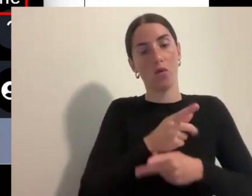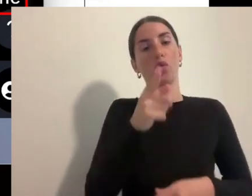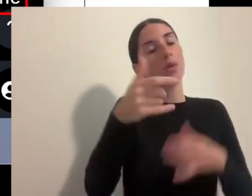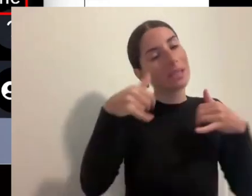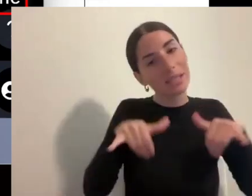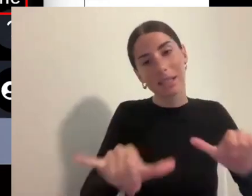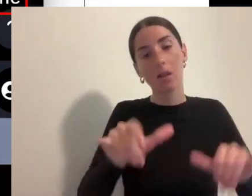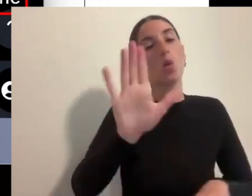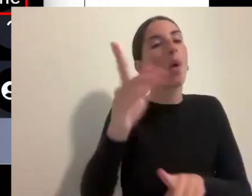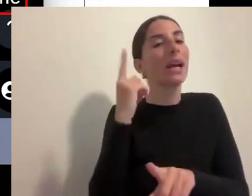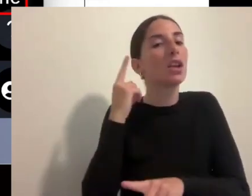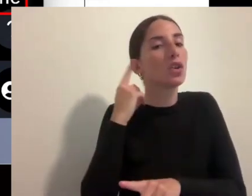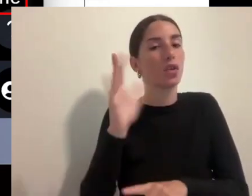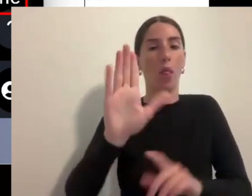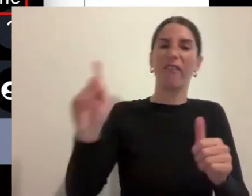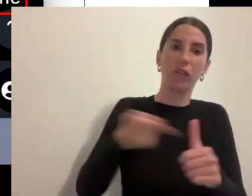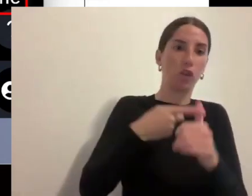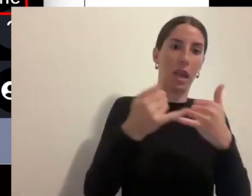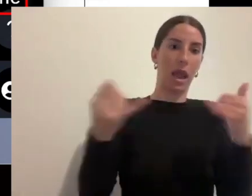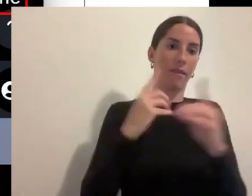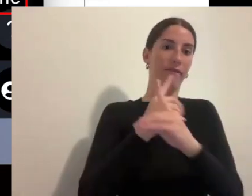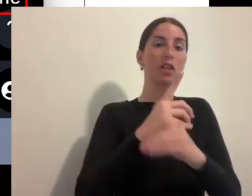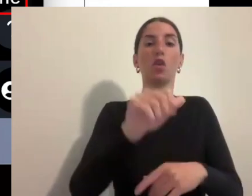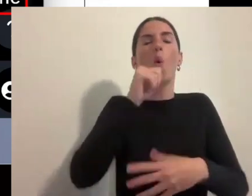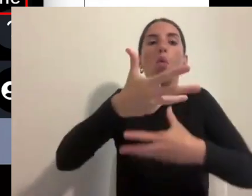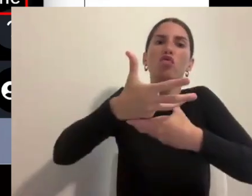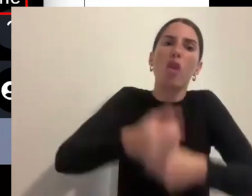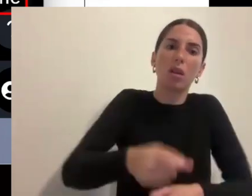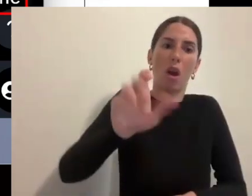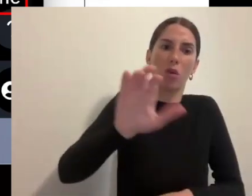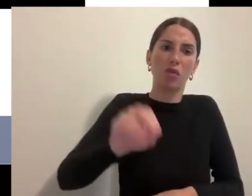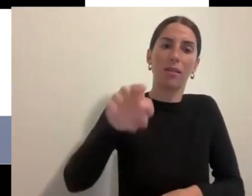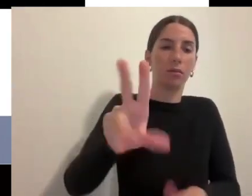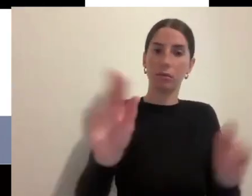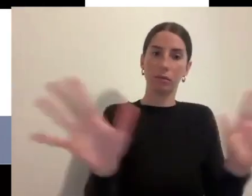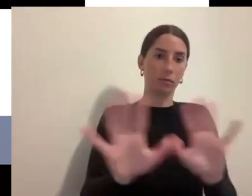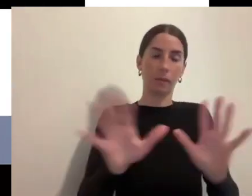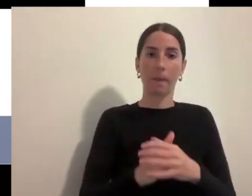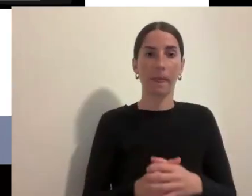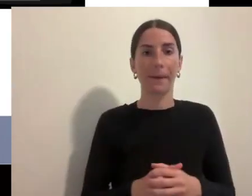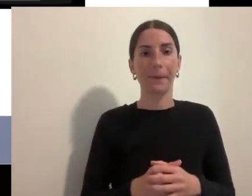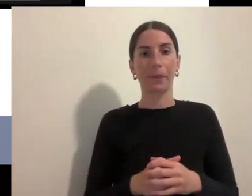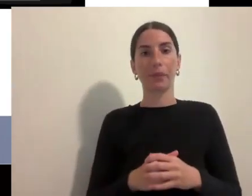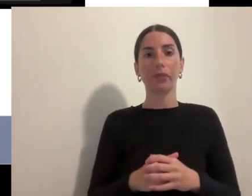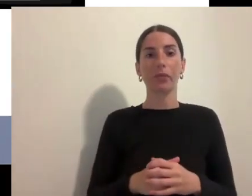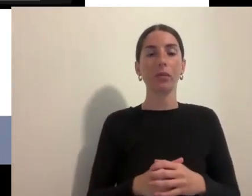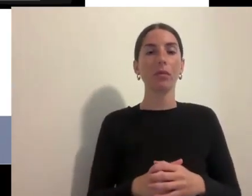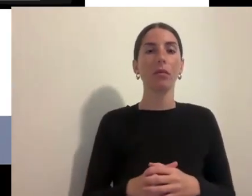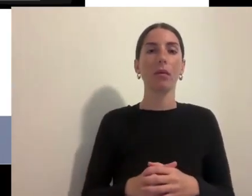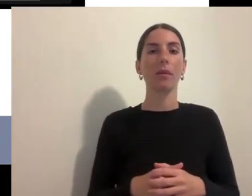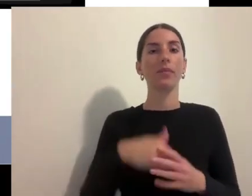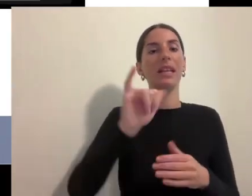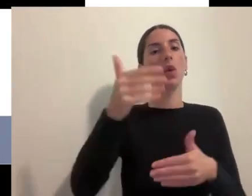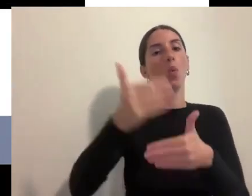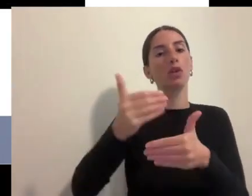your ears are the first line of defense. Don't trust this 100%. So here's Windows Live